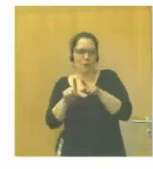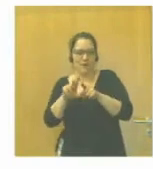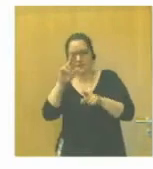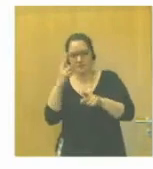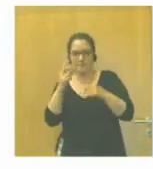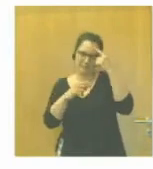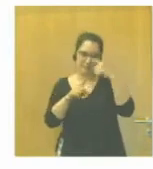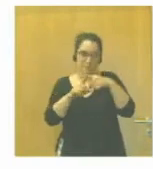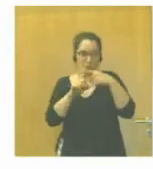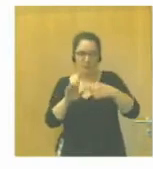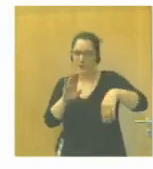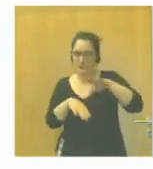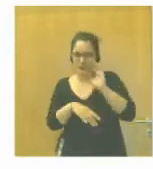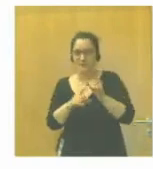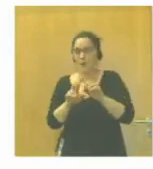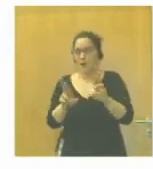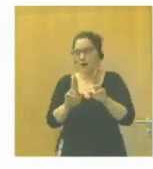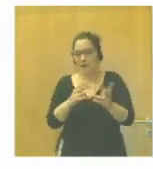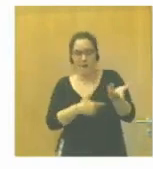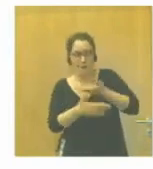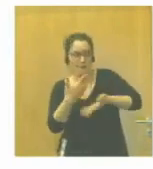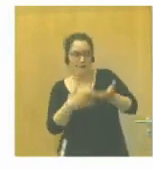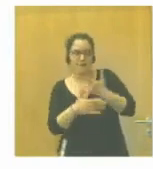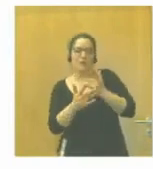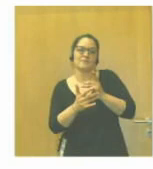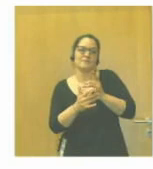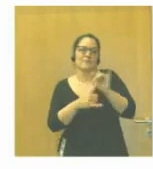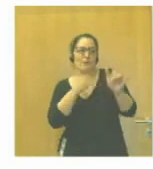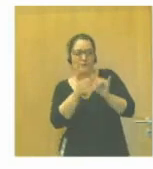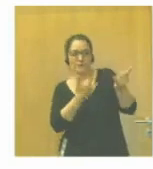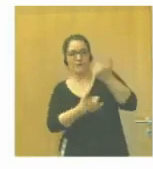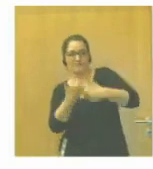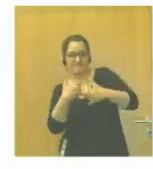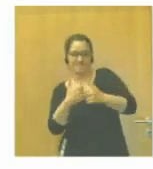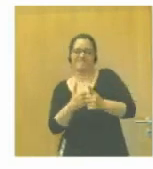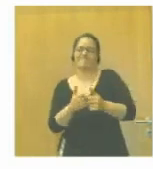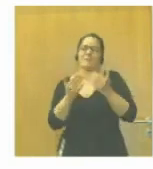you in your journey. And I want to thank you for having me today. It's really been a pleasure.